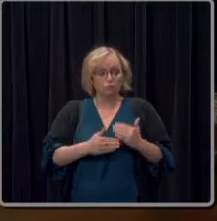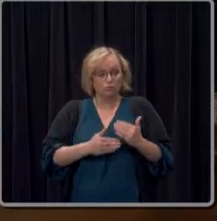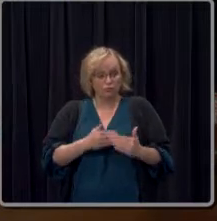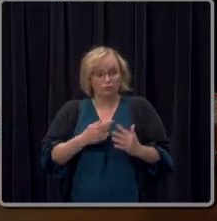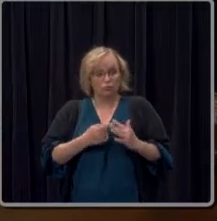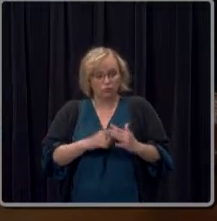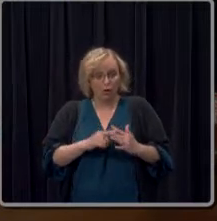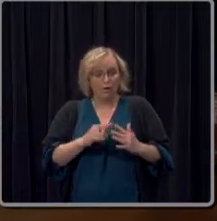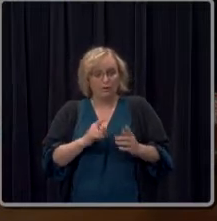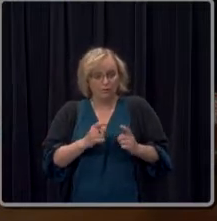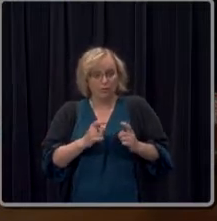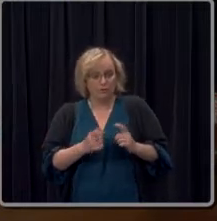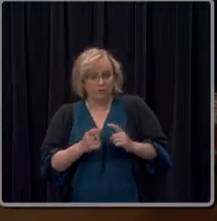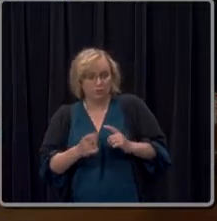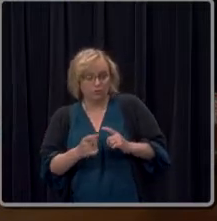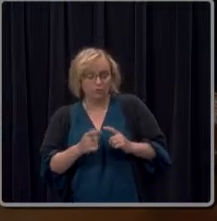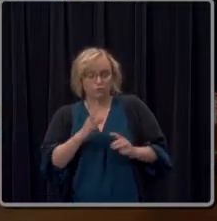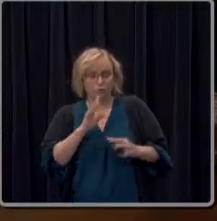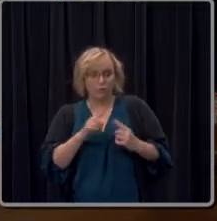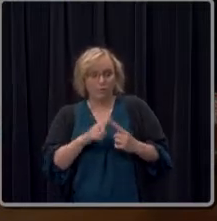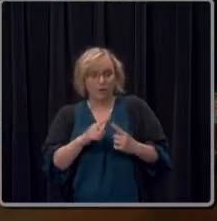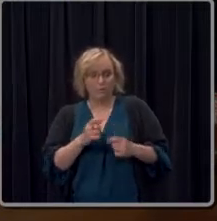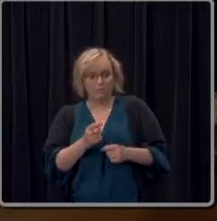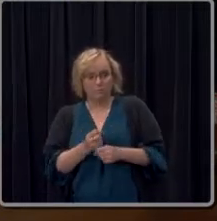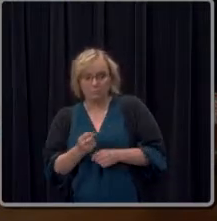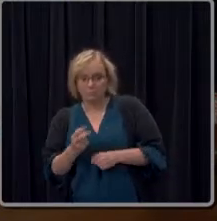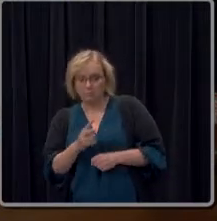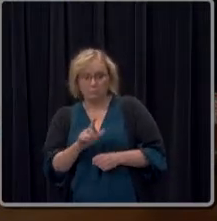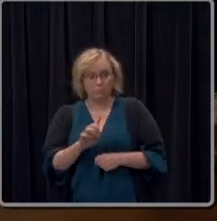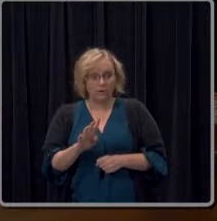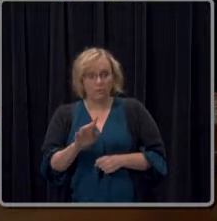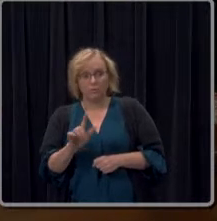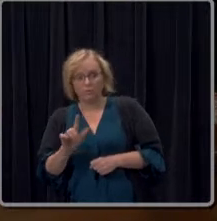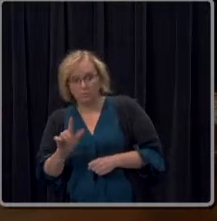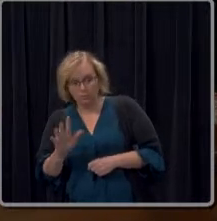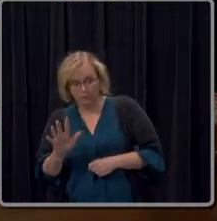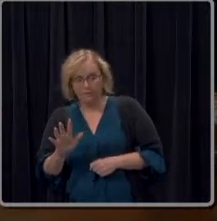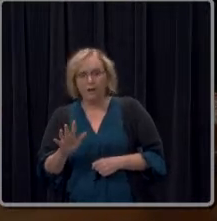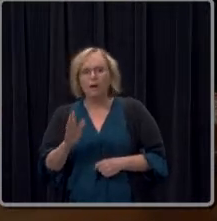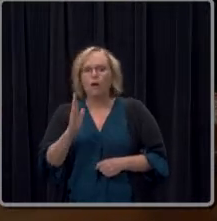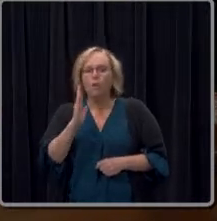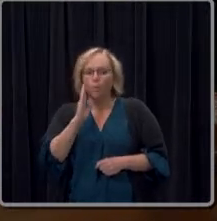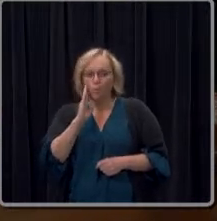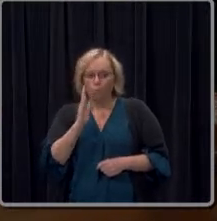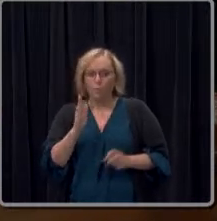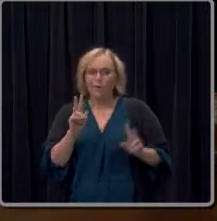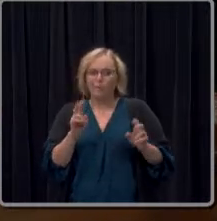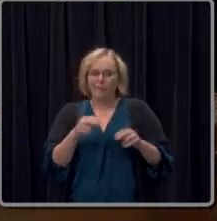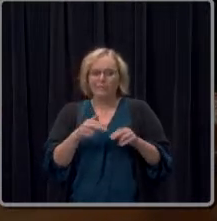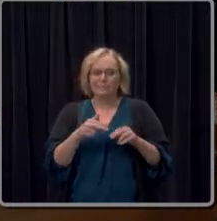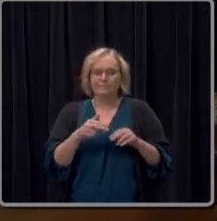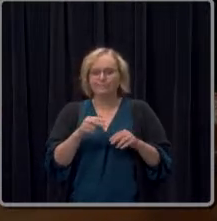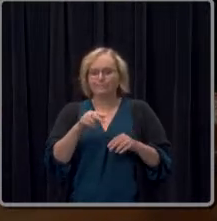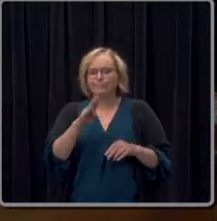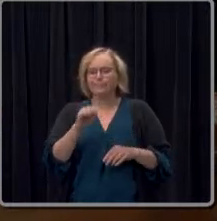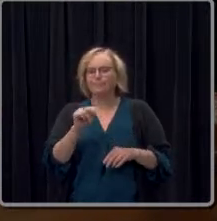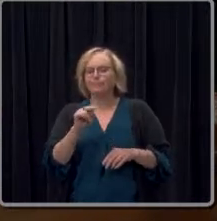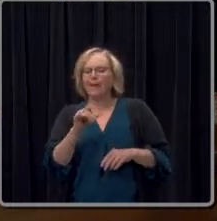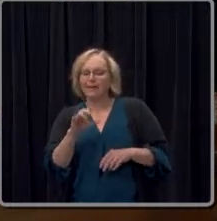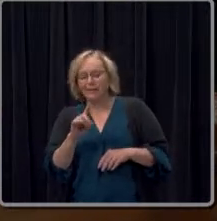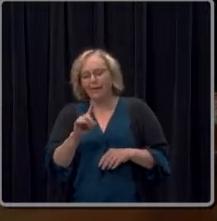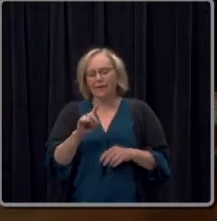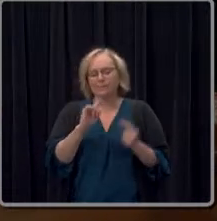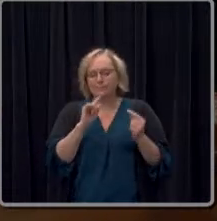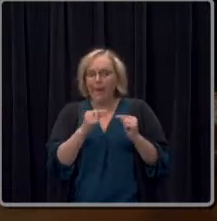about 24, 25, there's going to be Band-Aid pain in the meantime. But we can't stay